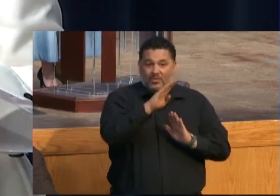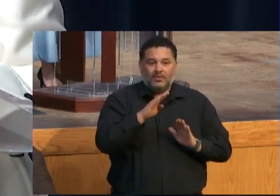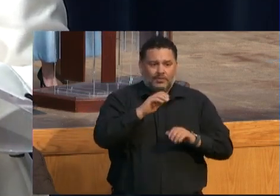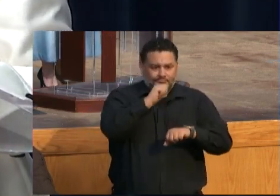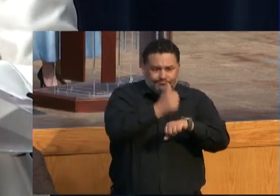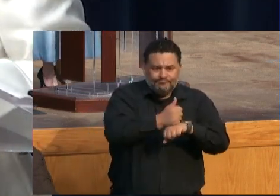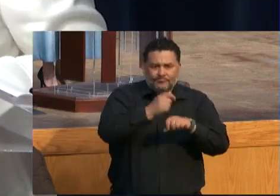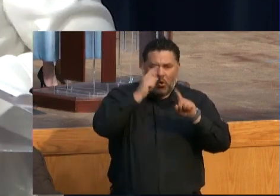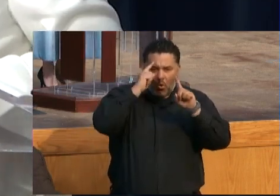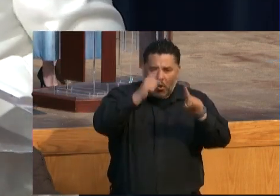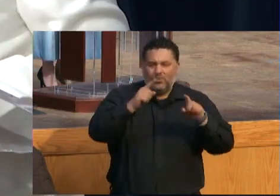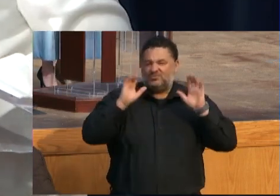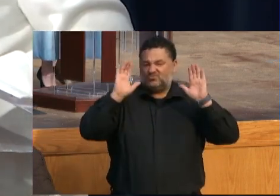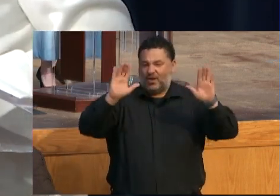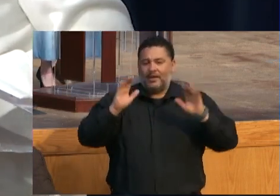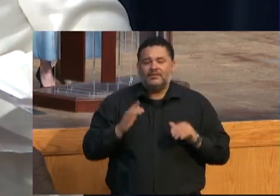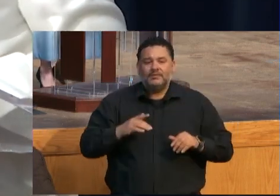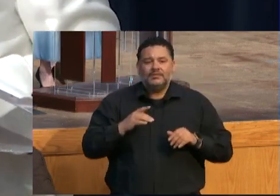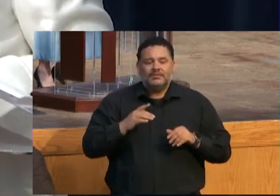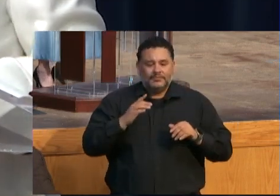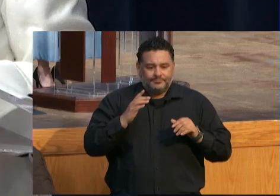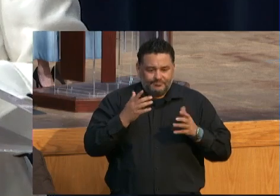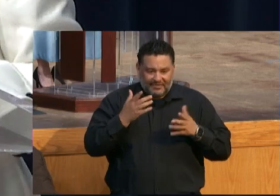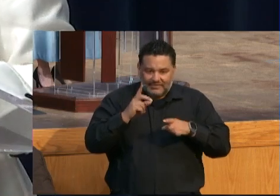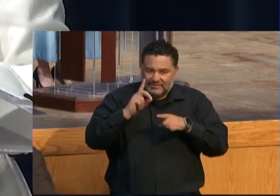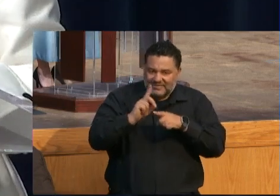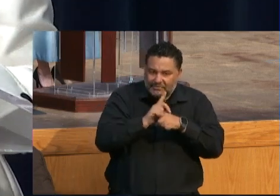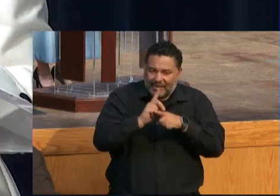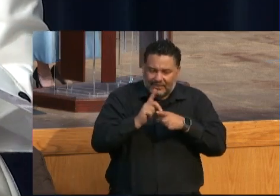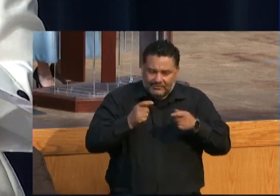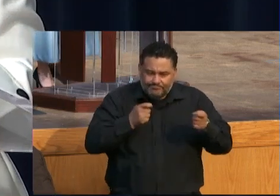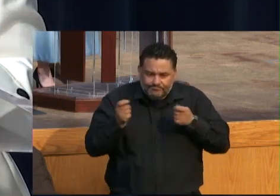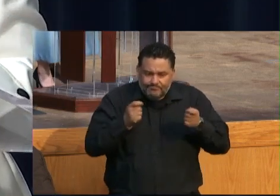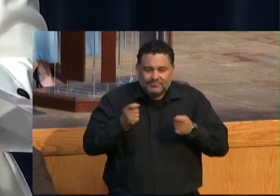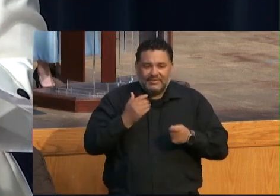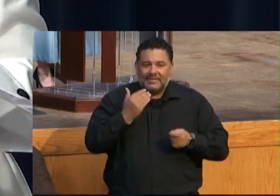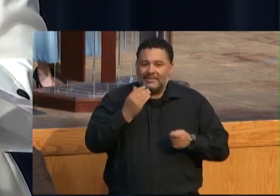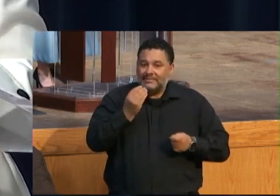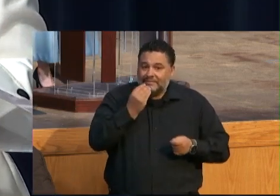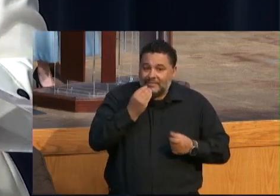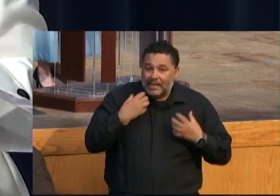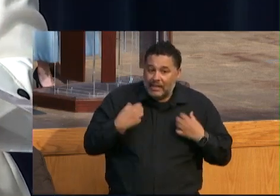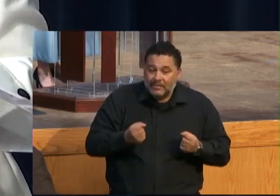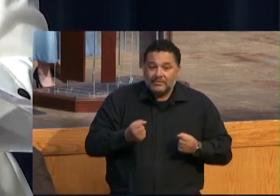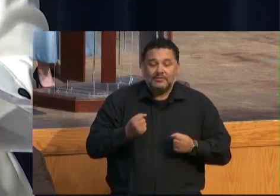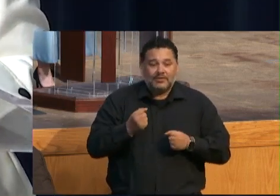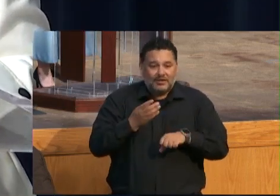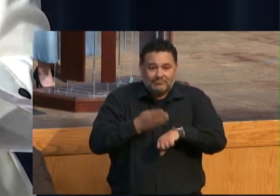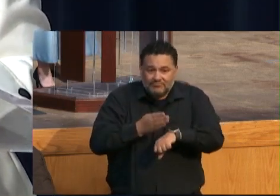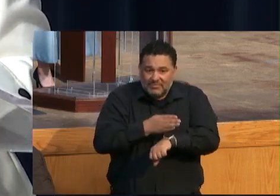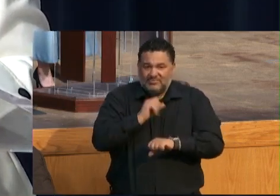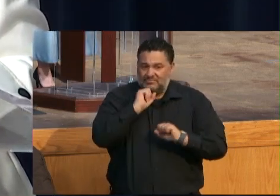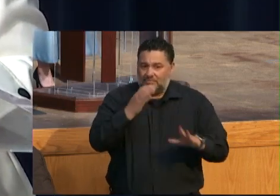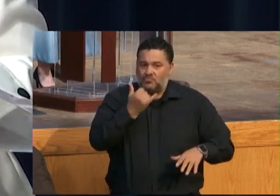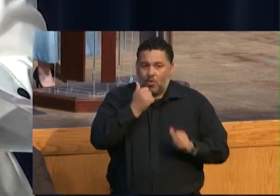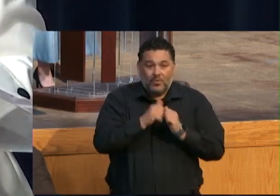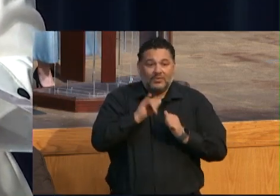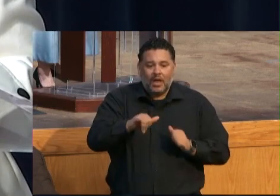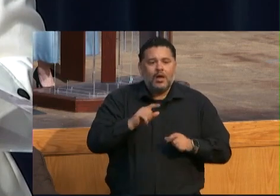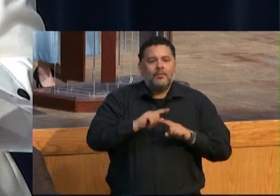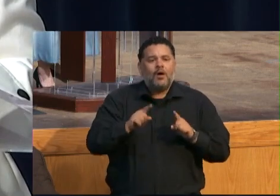about discipline and eating better and becoming healthier. There's nothing wrong with that. But what about